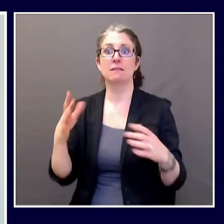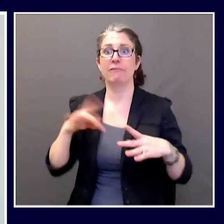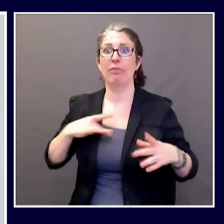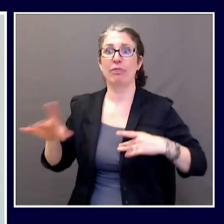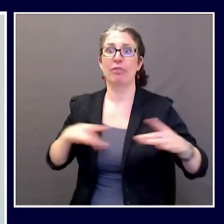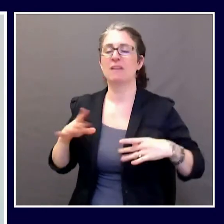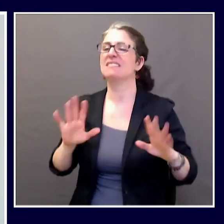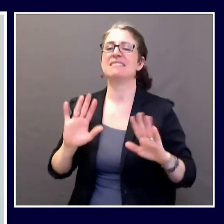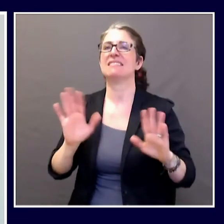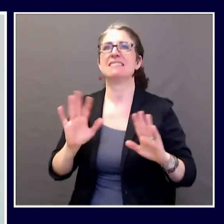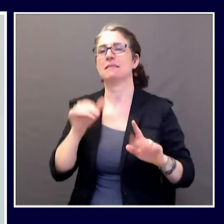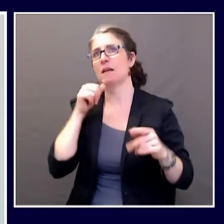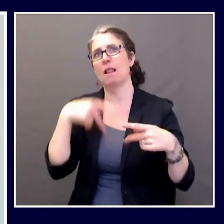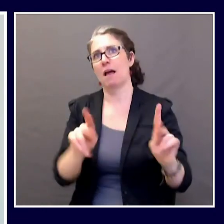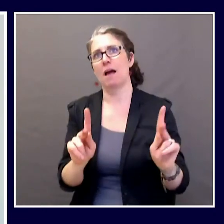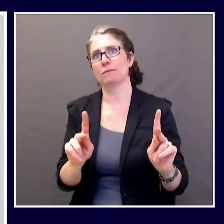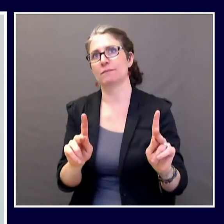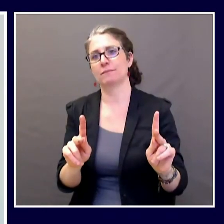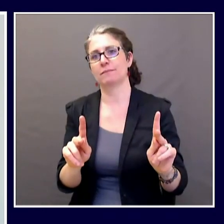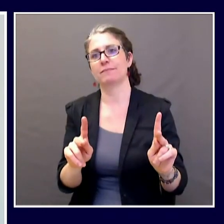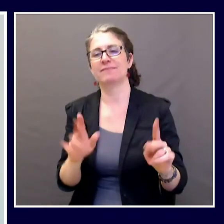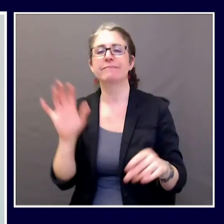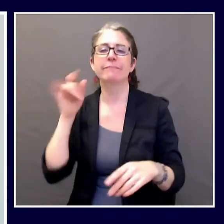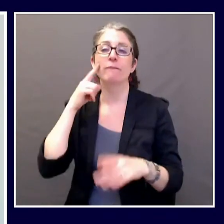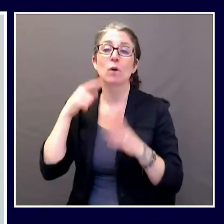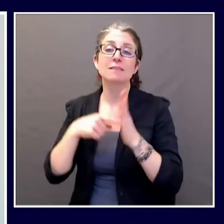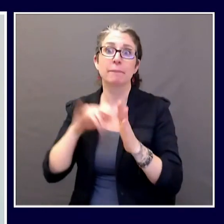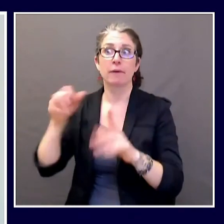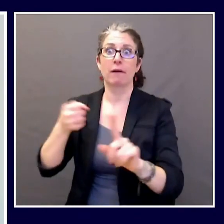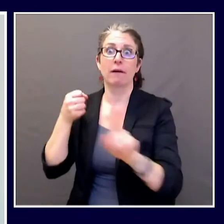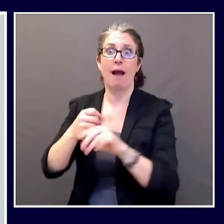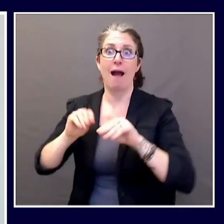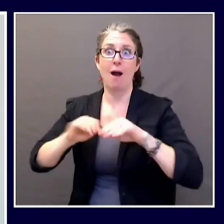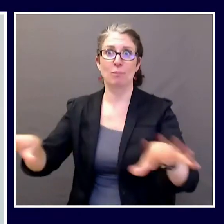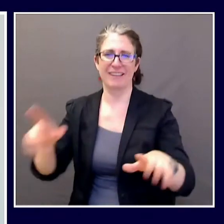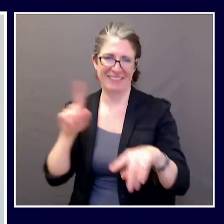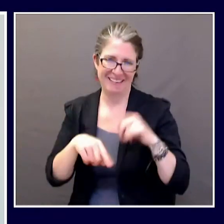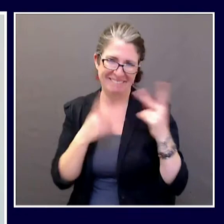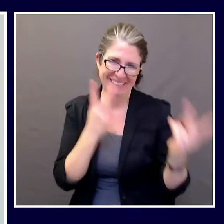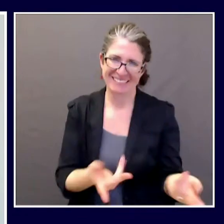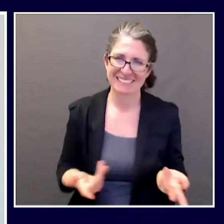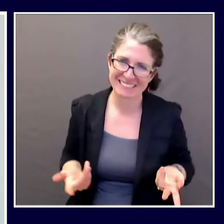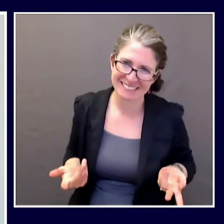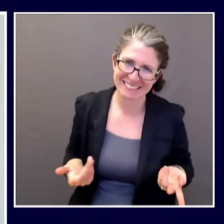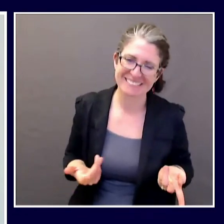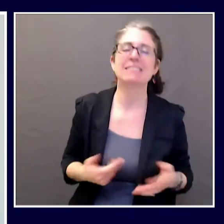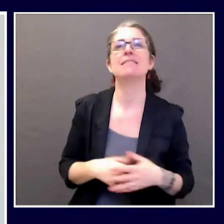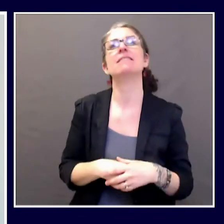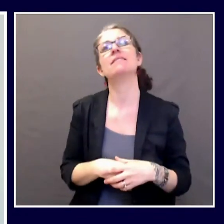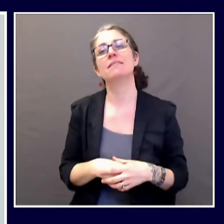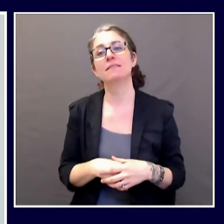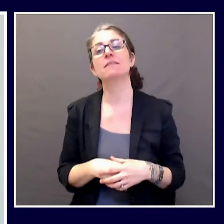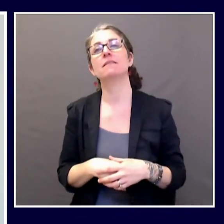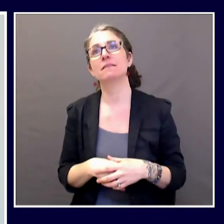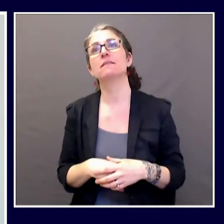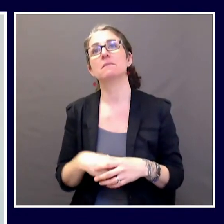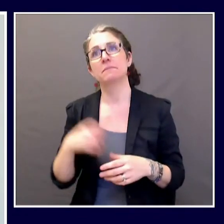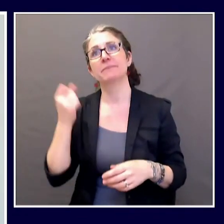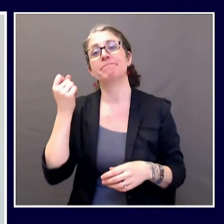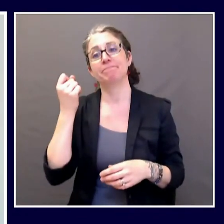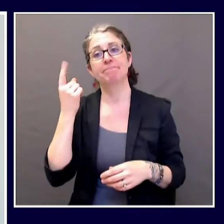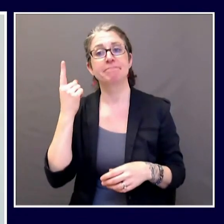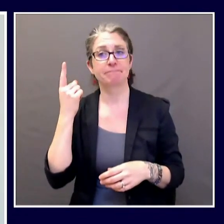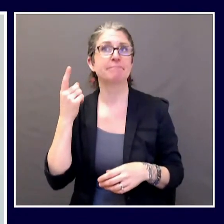fact that the physical separation of residents of long-term care facilities has huge